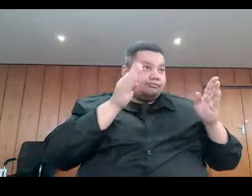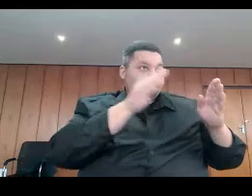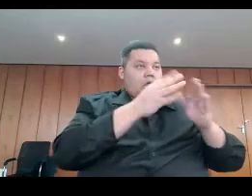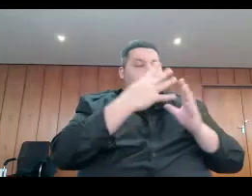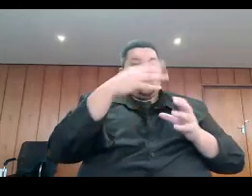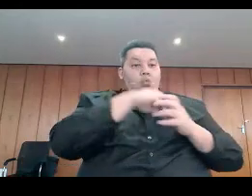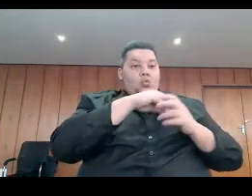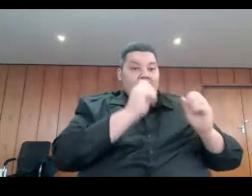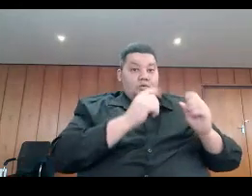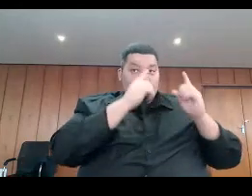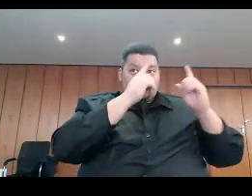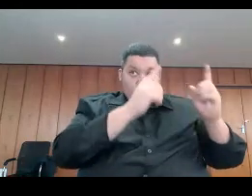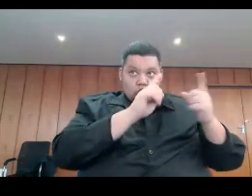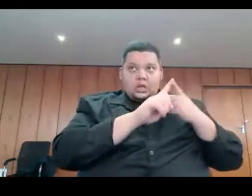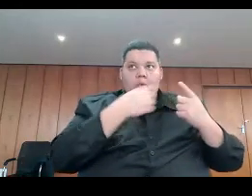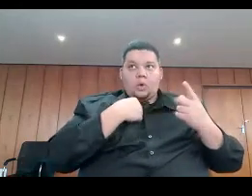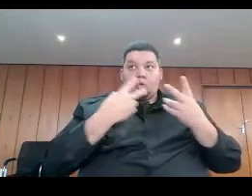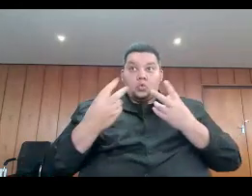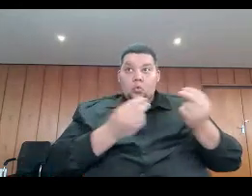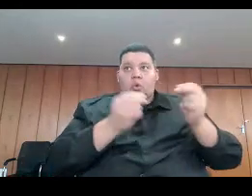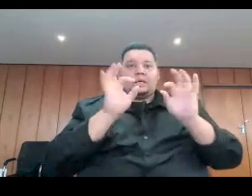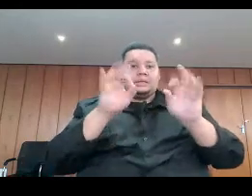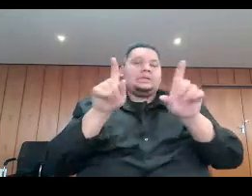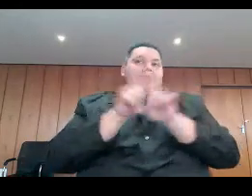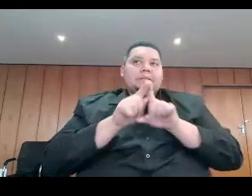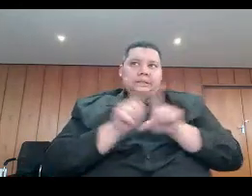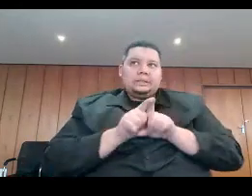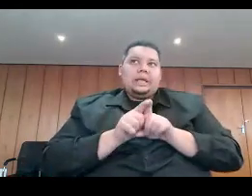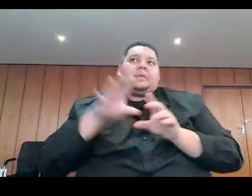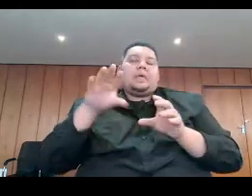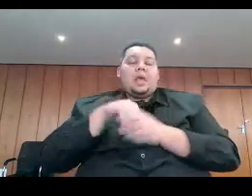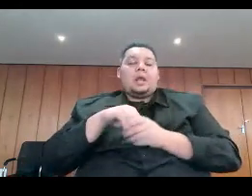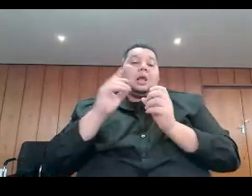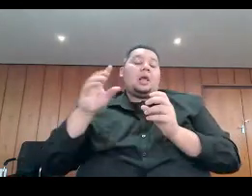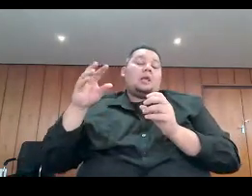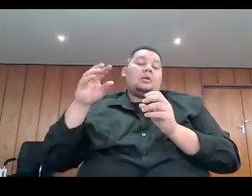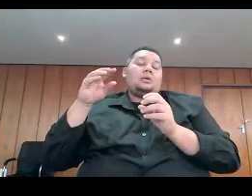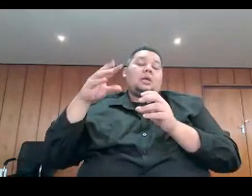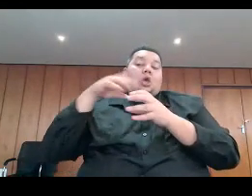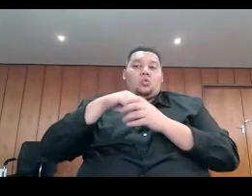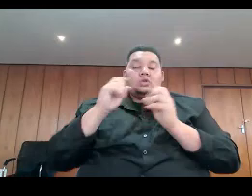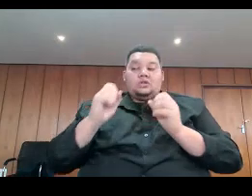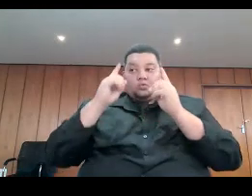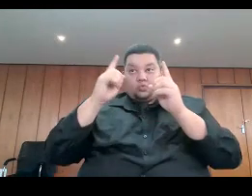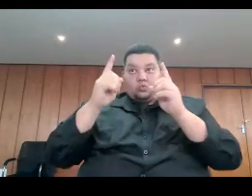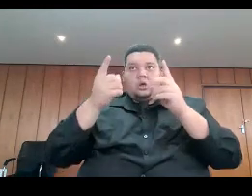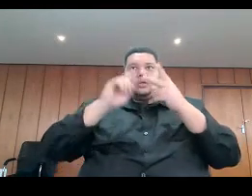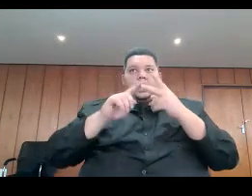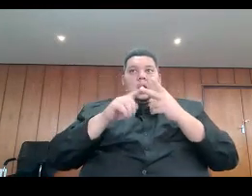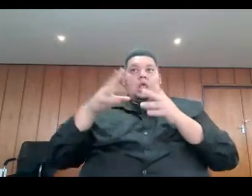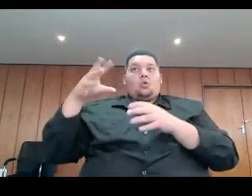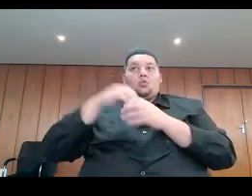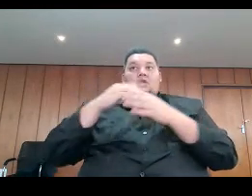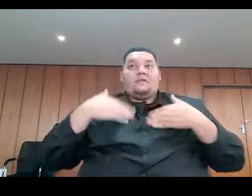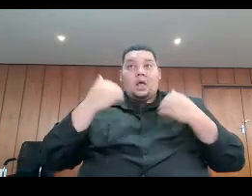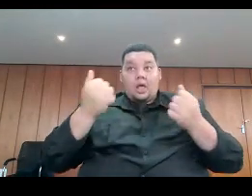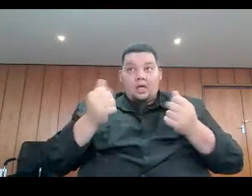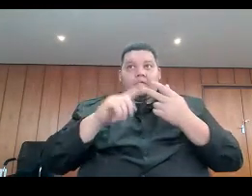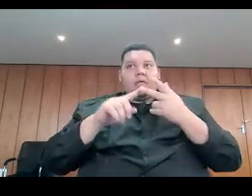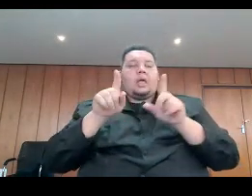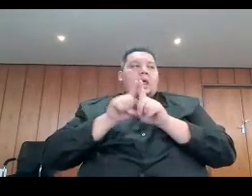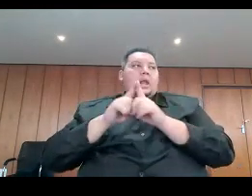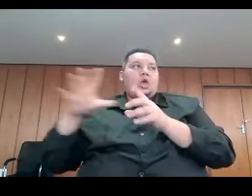inclusive education, and we're doing exactly the same thing in inclusive education. Then it's inclusive health and